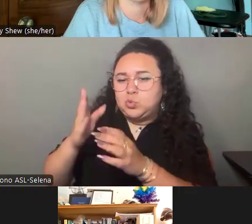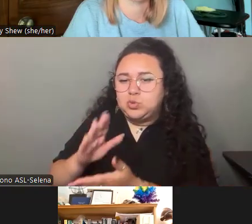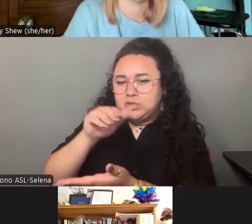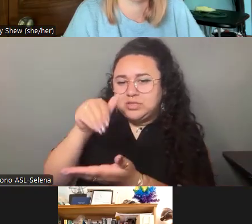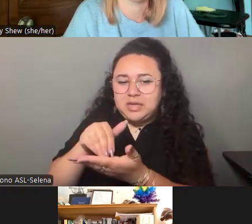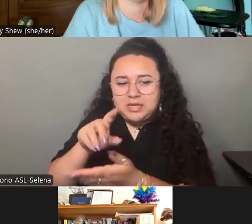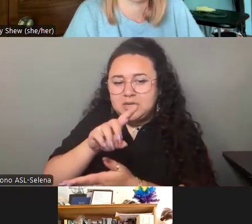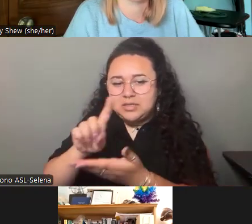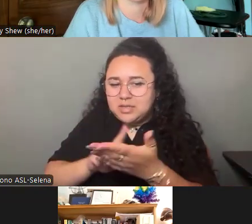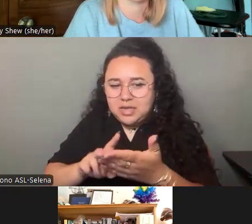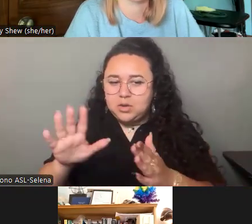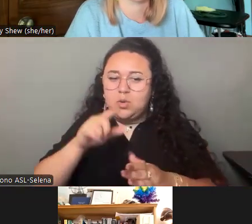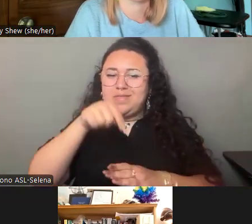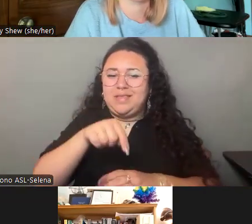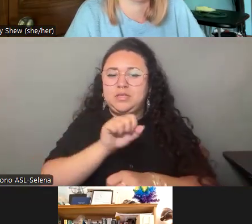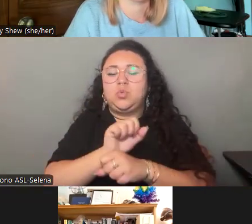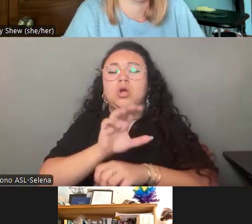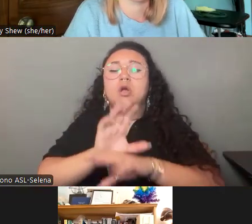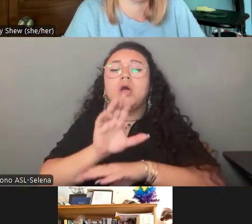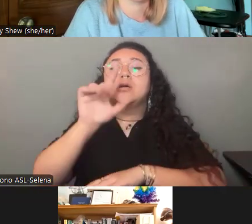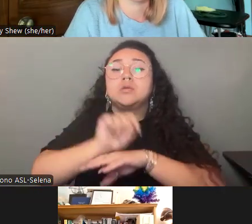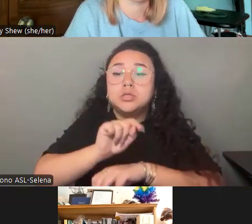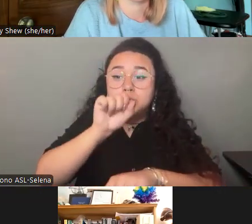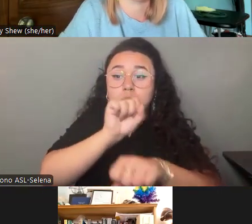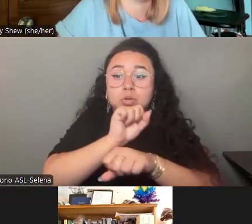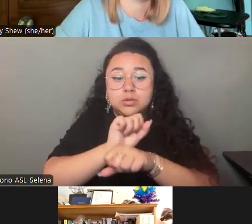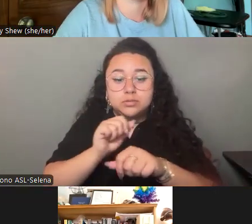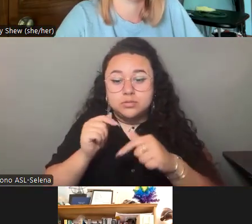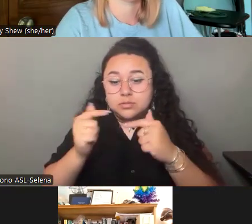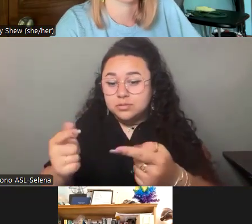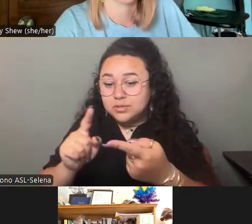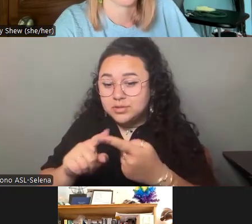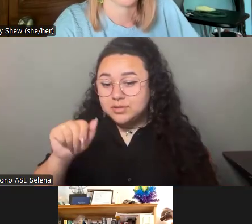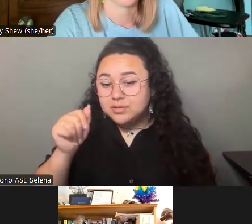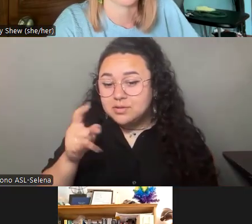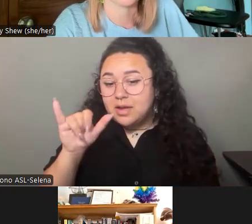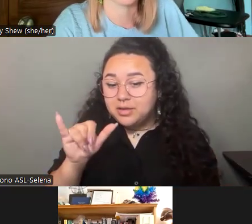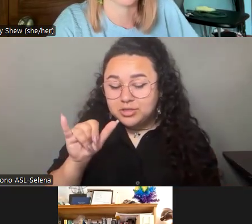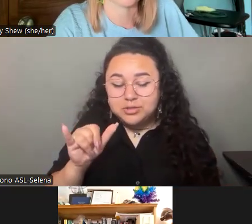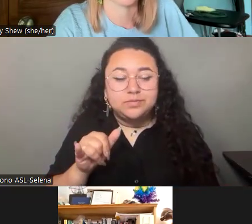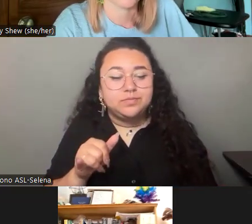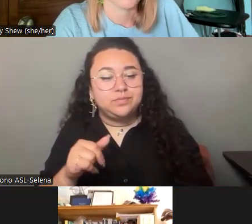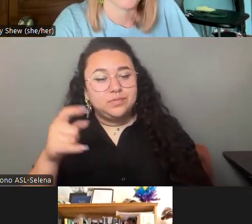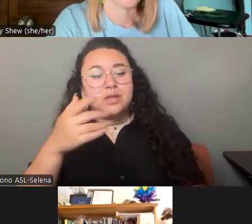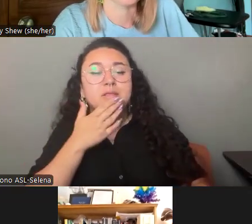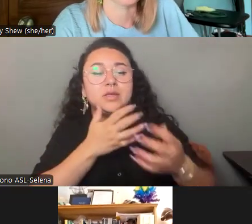consultation. Now, here I will hand it back to Ashley. Oh yeah, thank you so